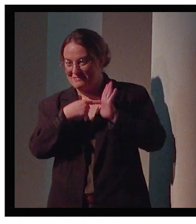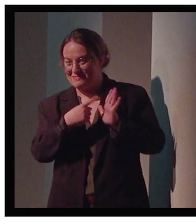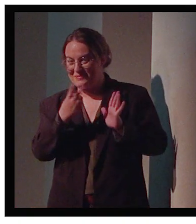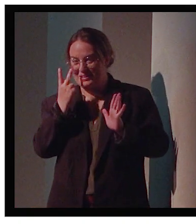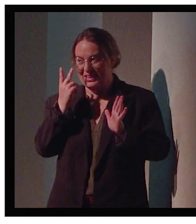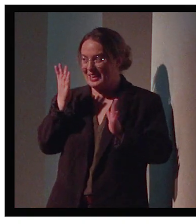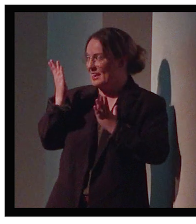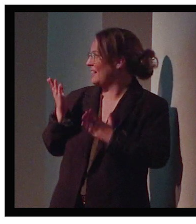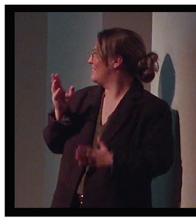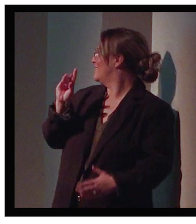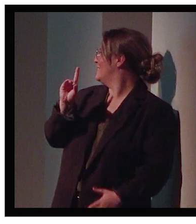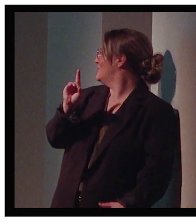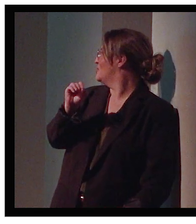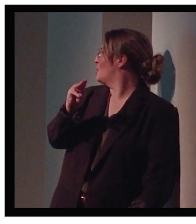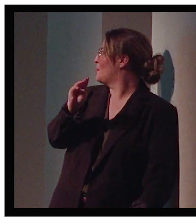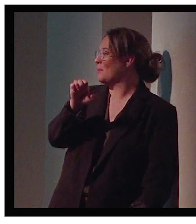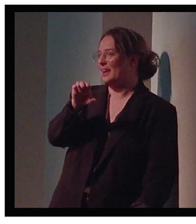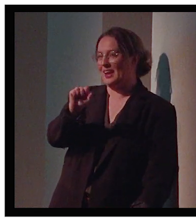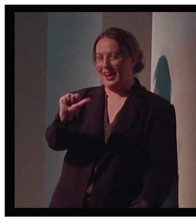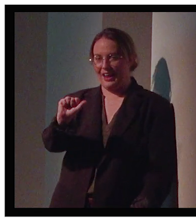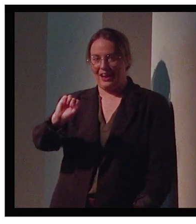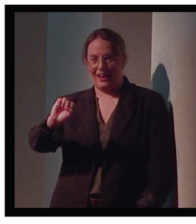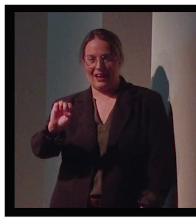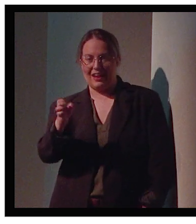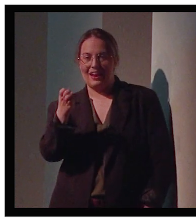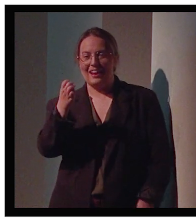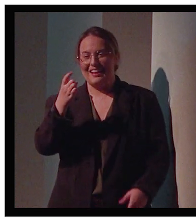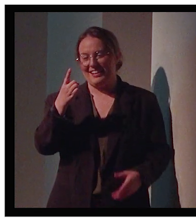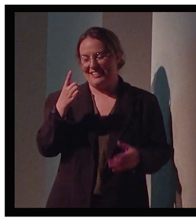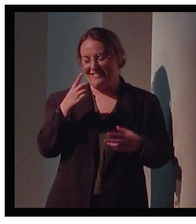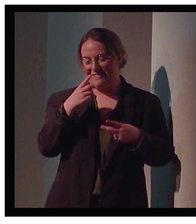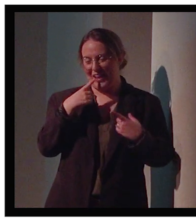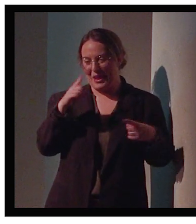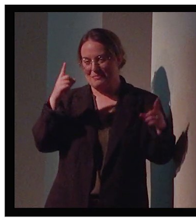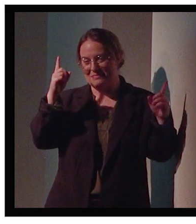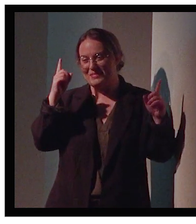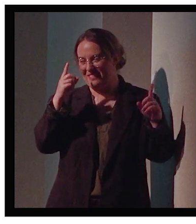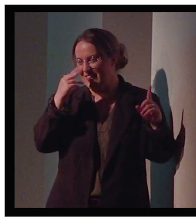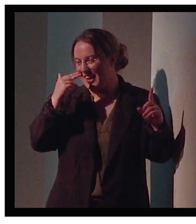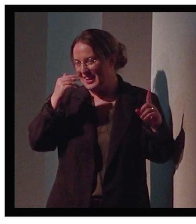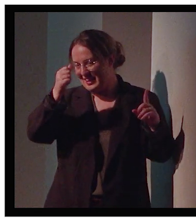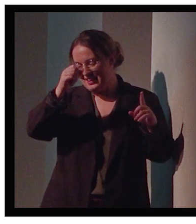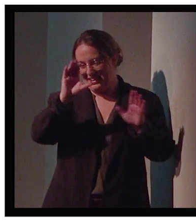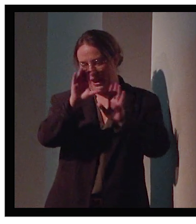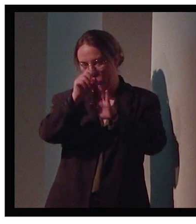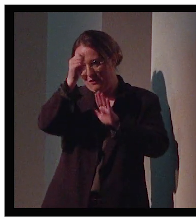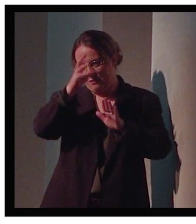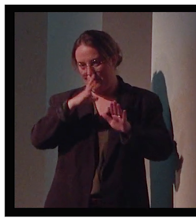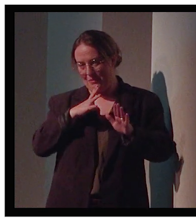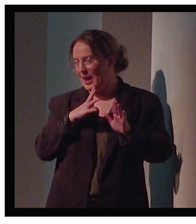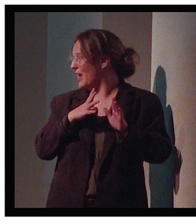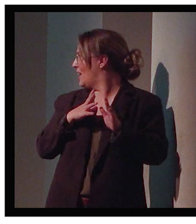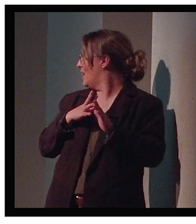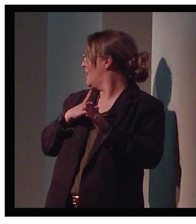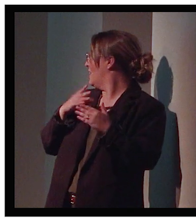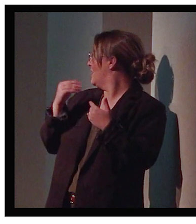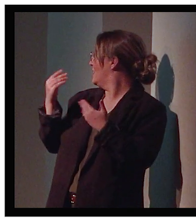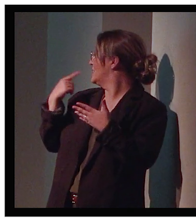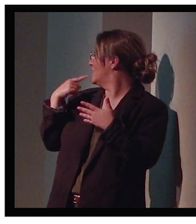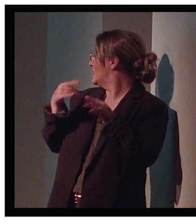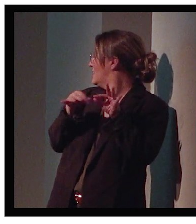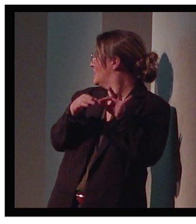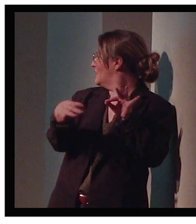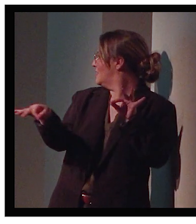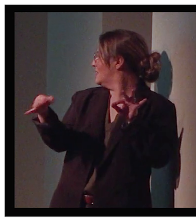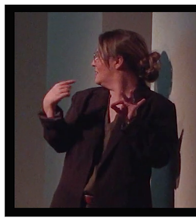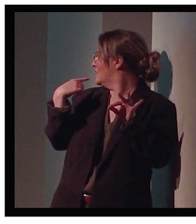by Daumier, who was famously rather funny, of this caricature of a gentleman, and the caption says something to the